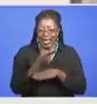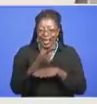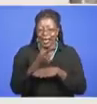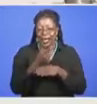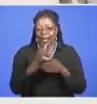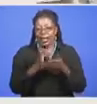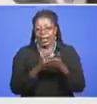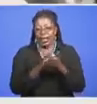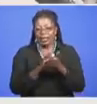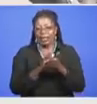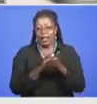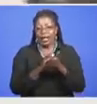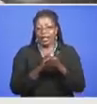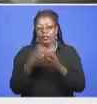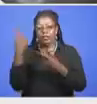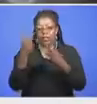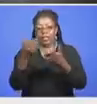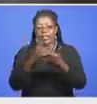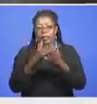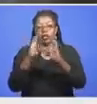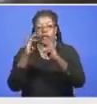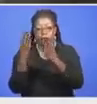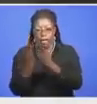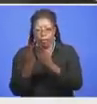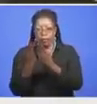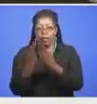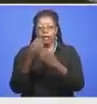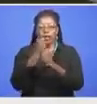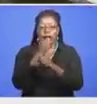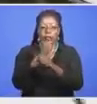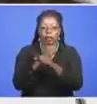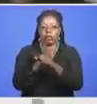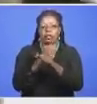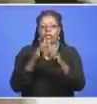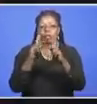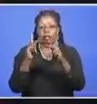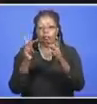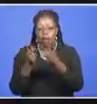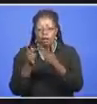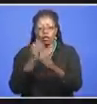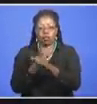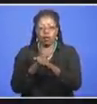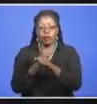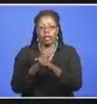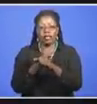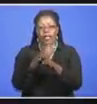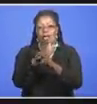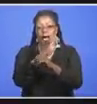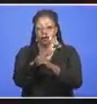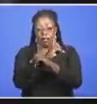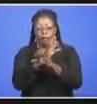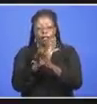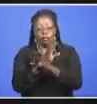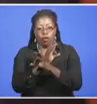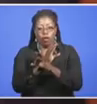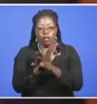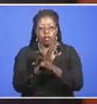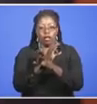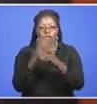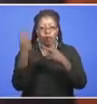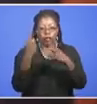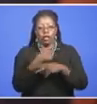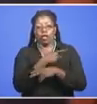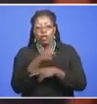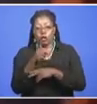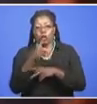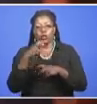officers, along with our partners who are operating with us, Defense Force officers, we converge on those trouble night spots,